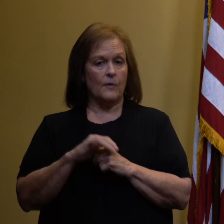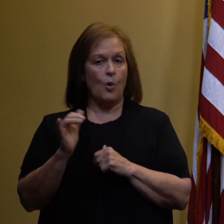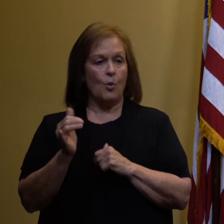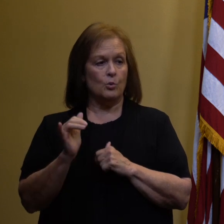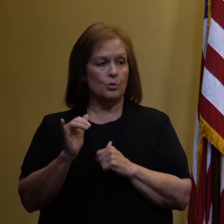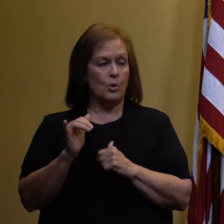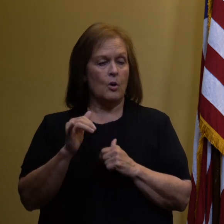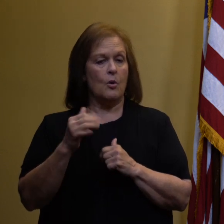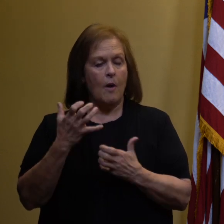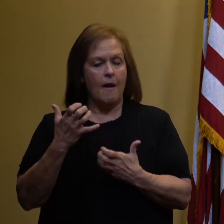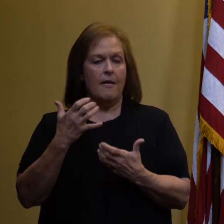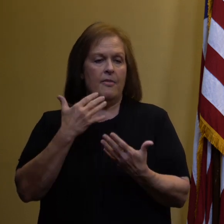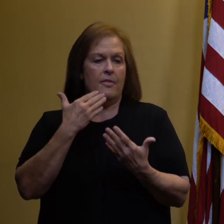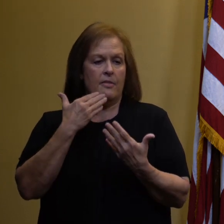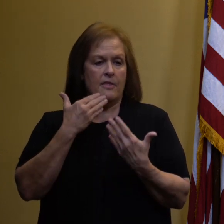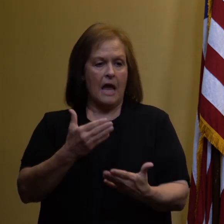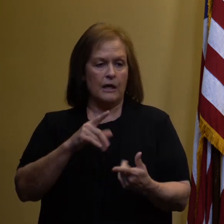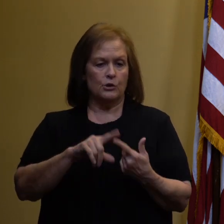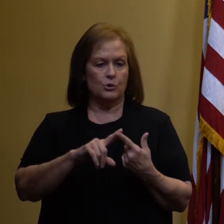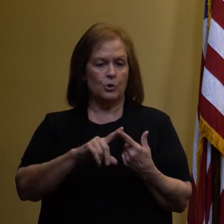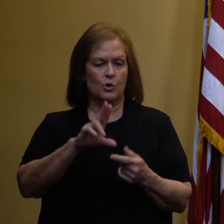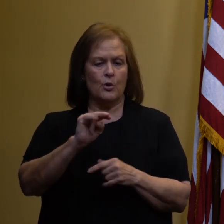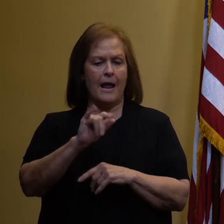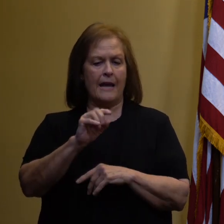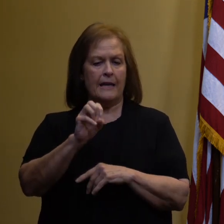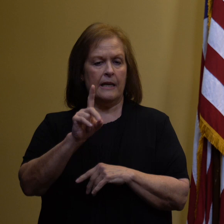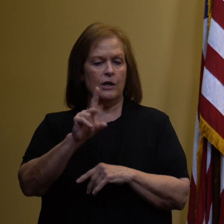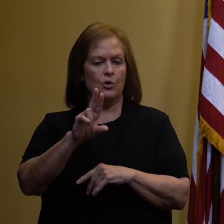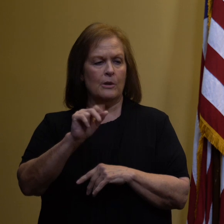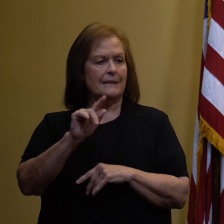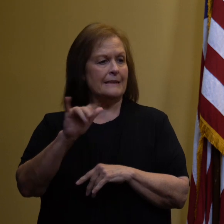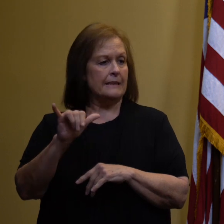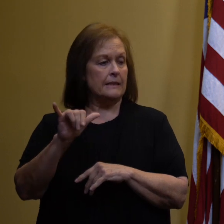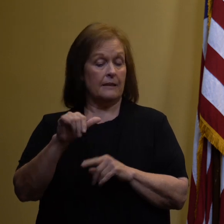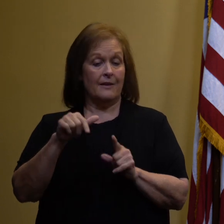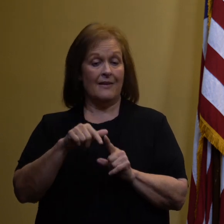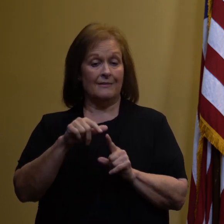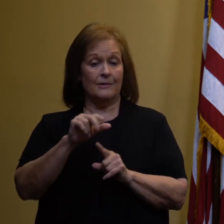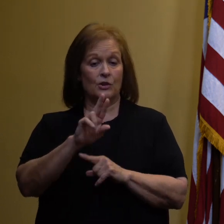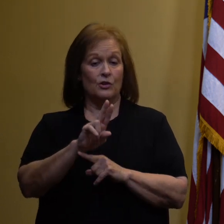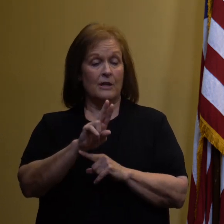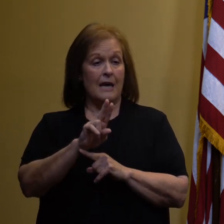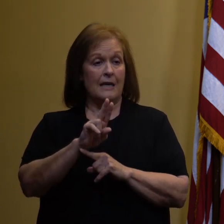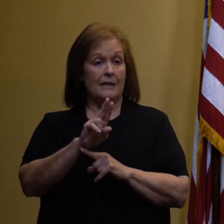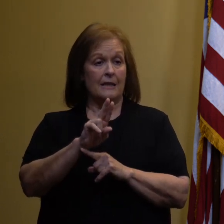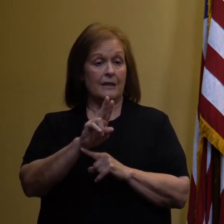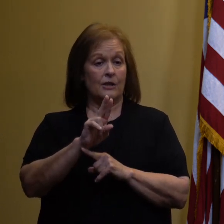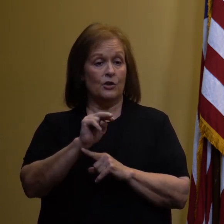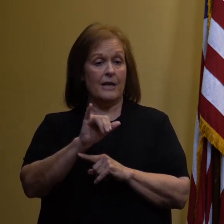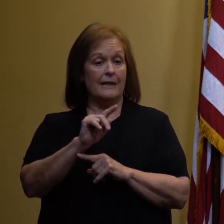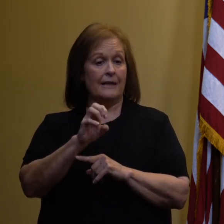give another thank you to United Utility. United Utility, and with partnership with